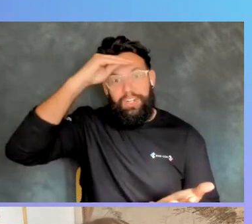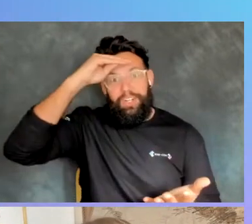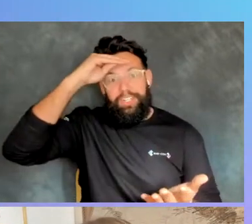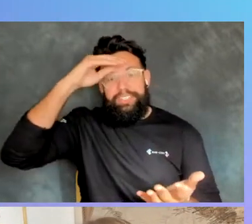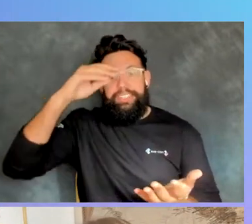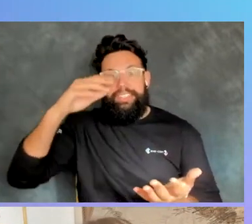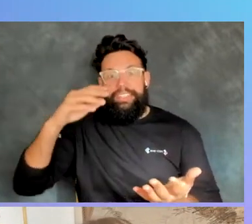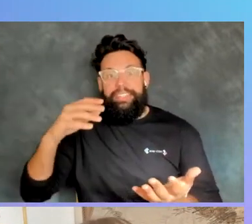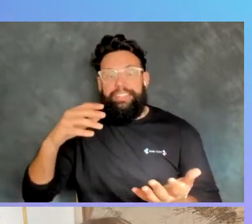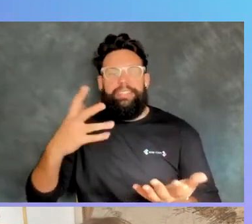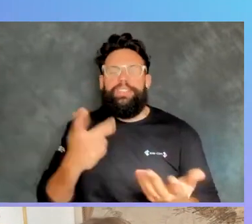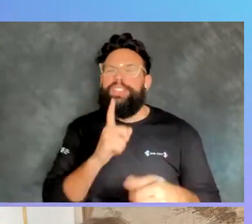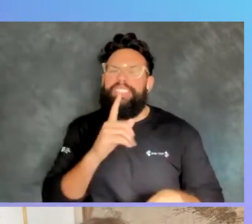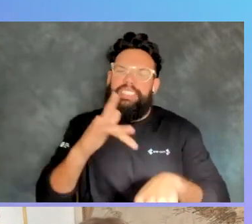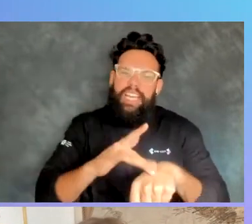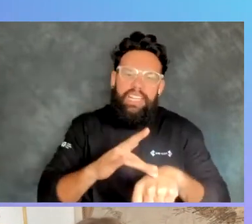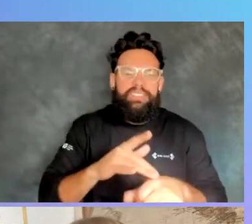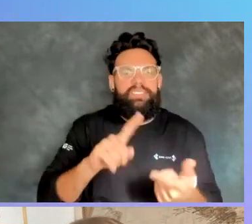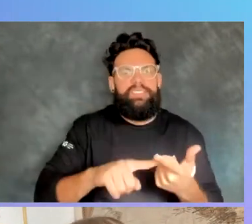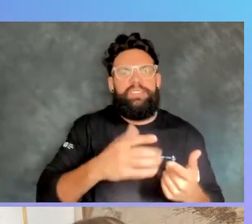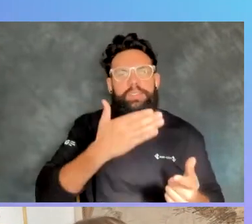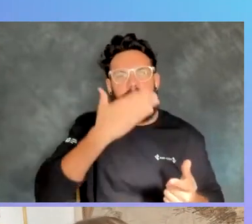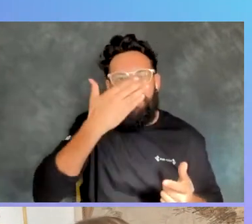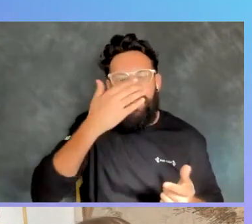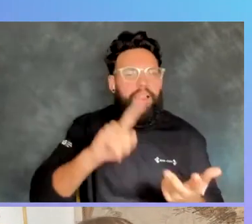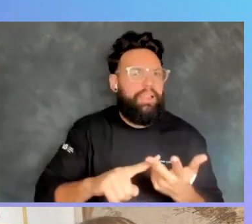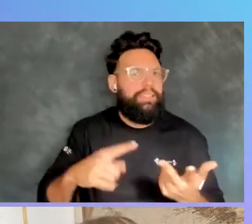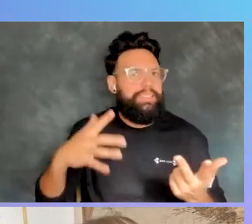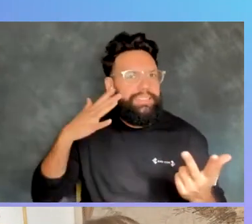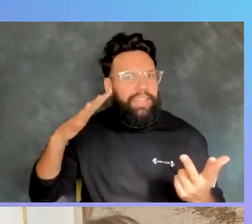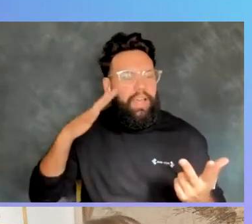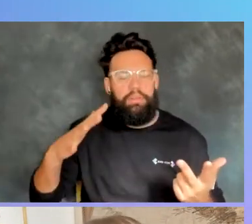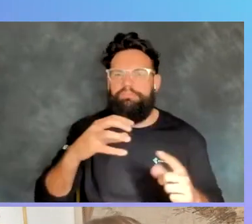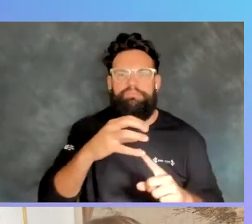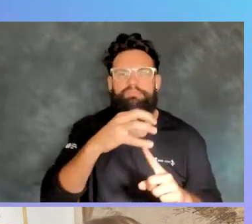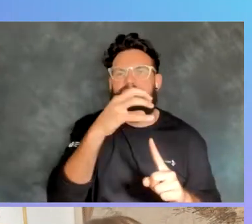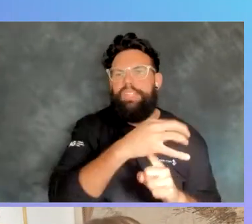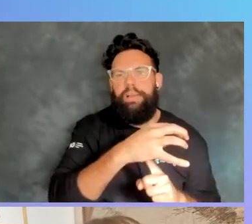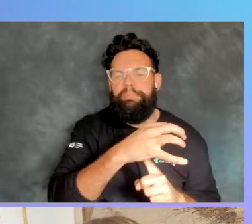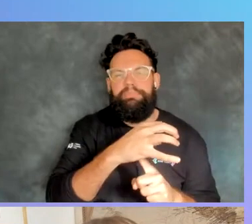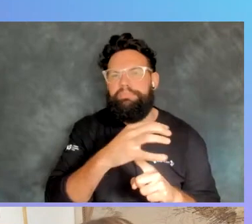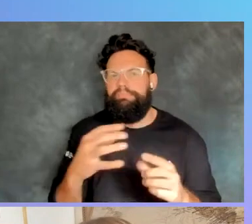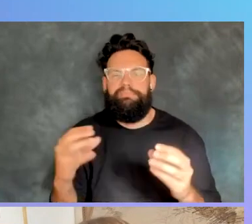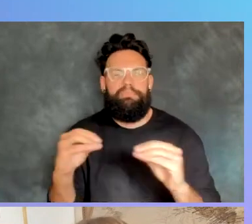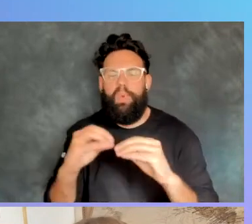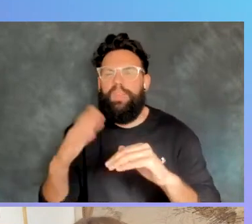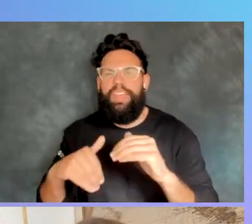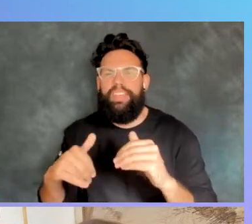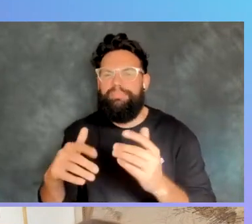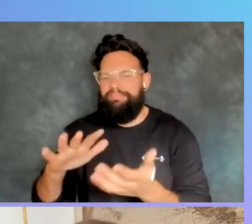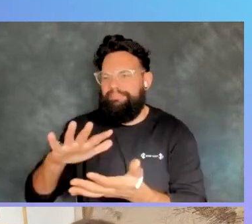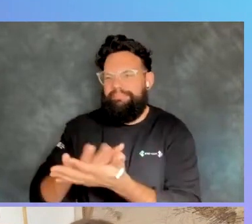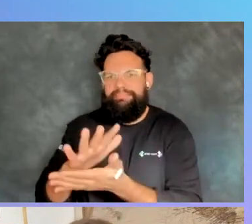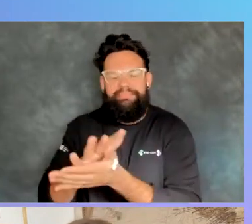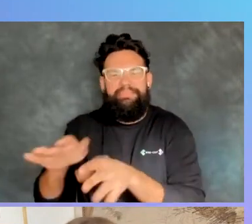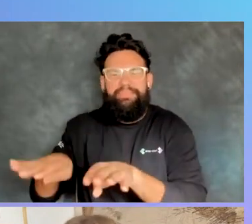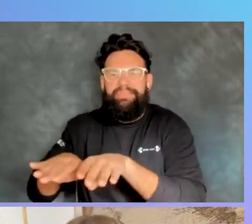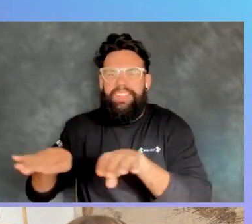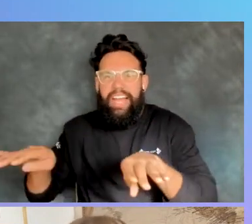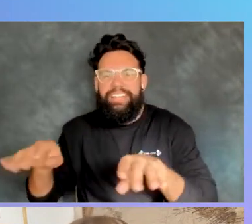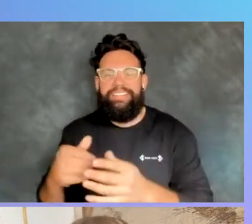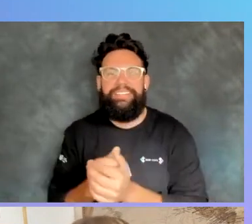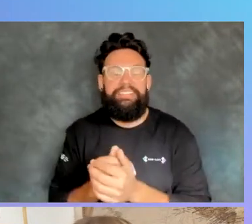touch, smell, or sound. And I think when digital A11Y isn't enough, it's time for us to get creative,